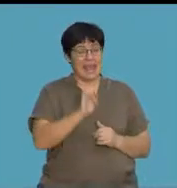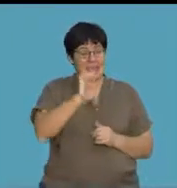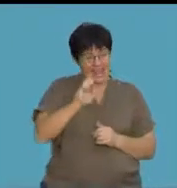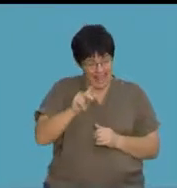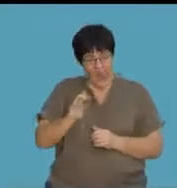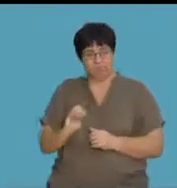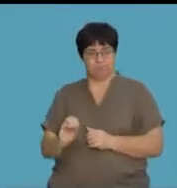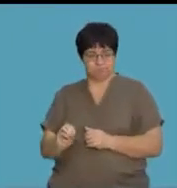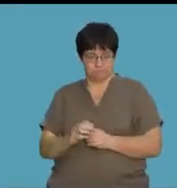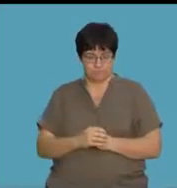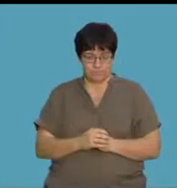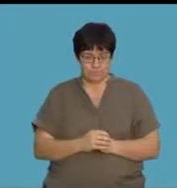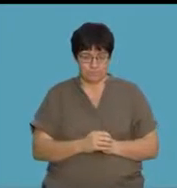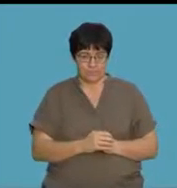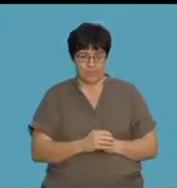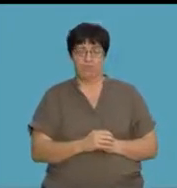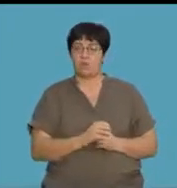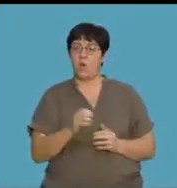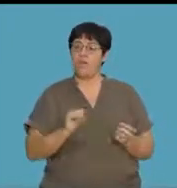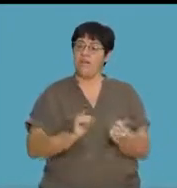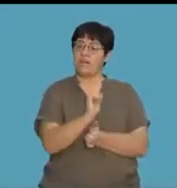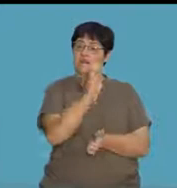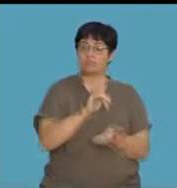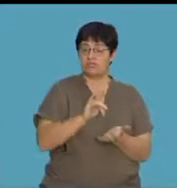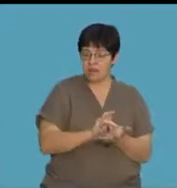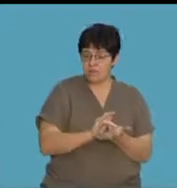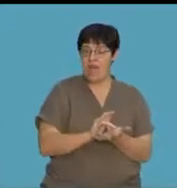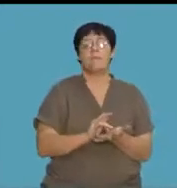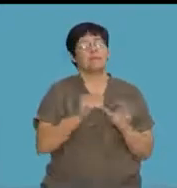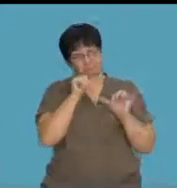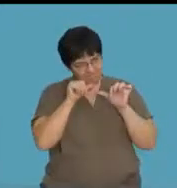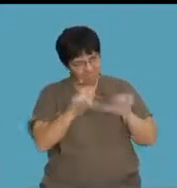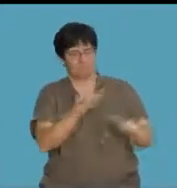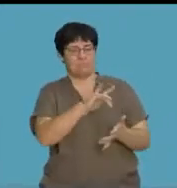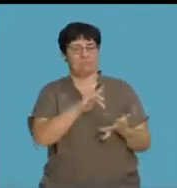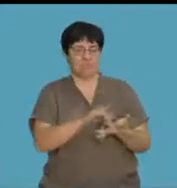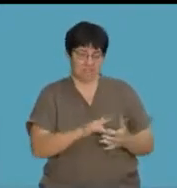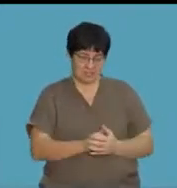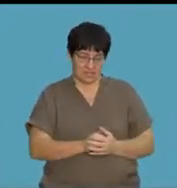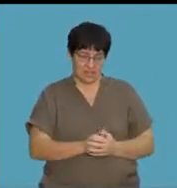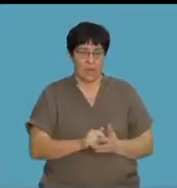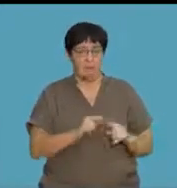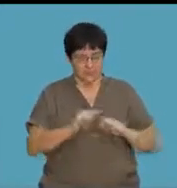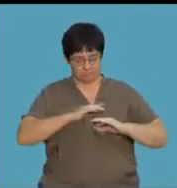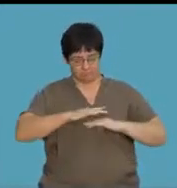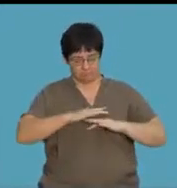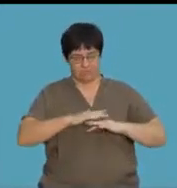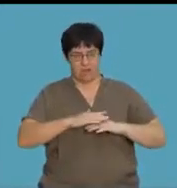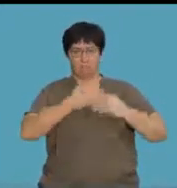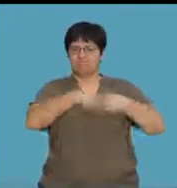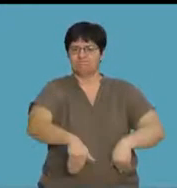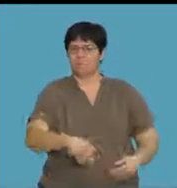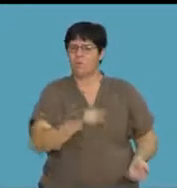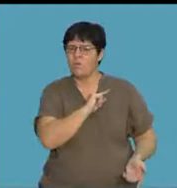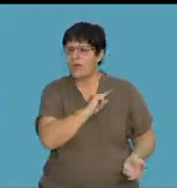possess kinetic energy? Most definitely. So within fixed position, it means they maintain their position. However, the movement is